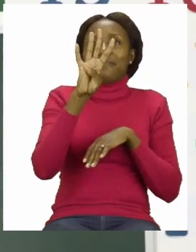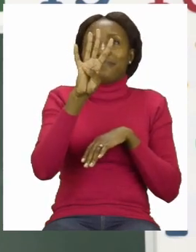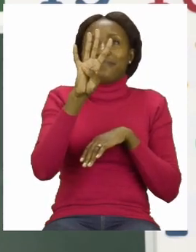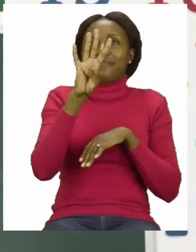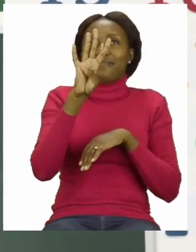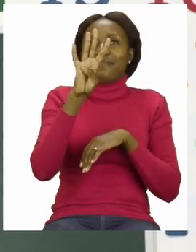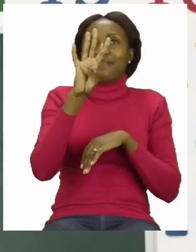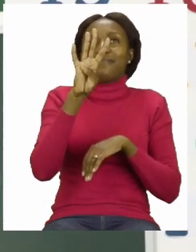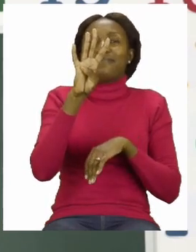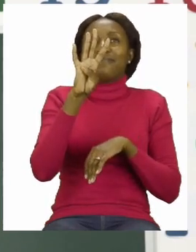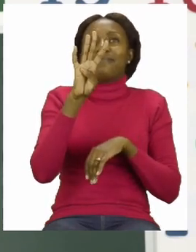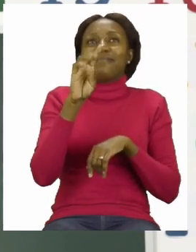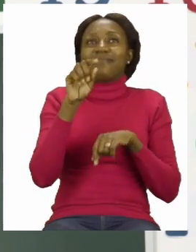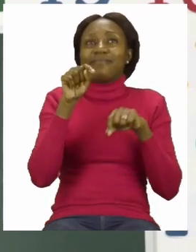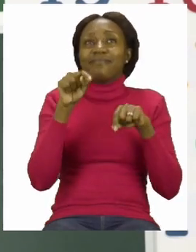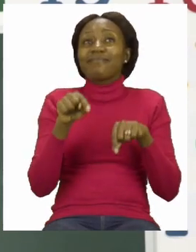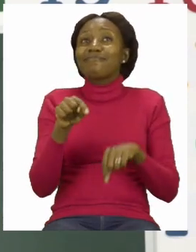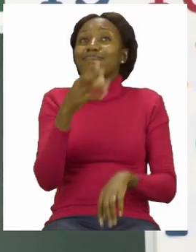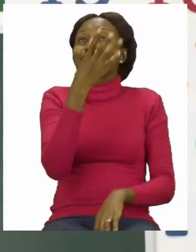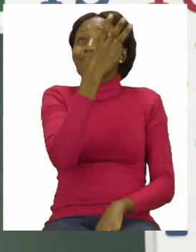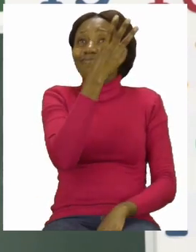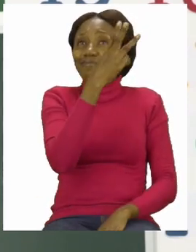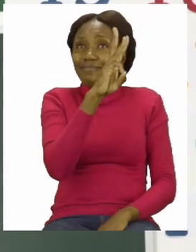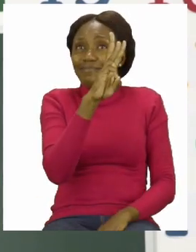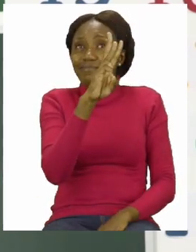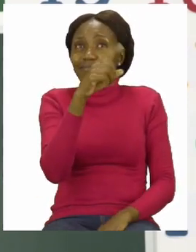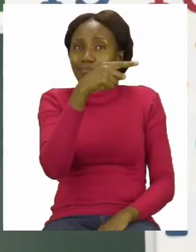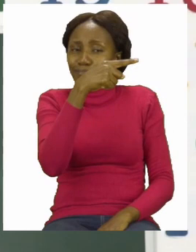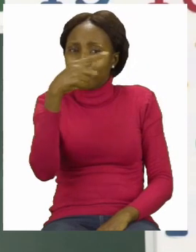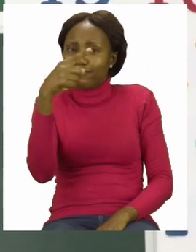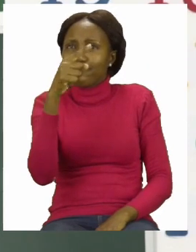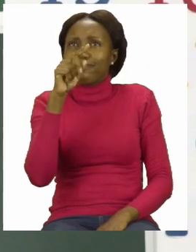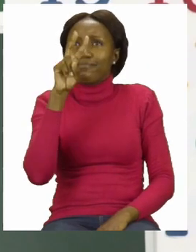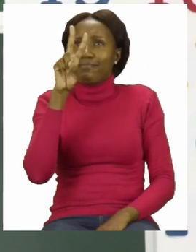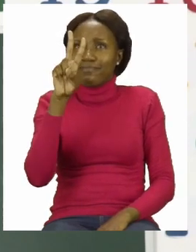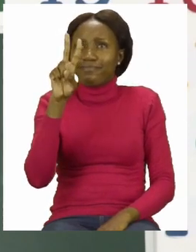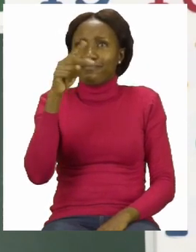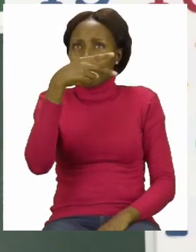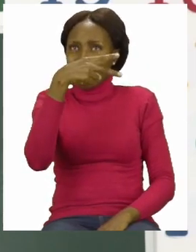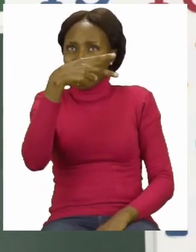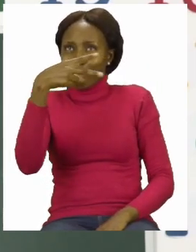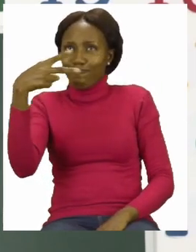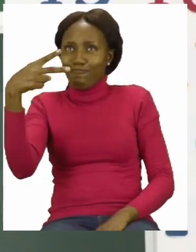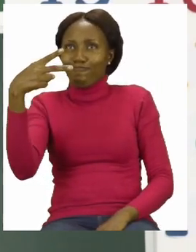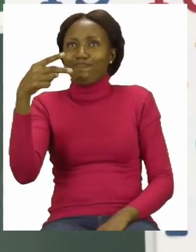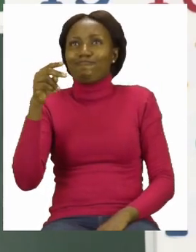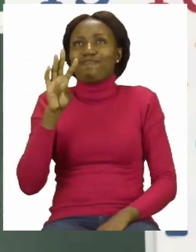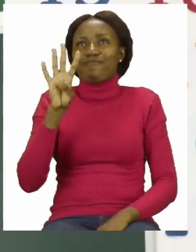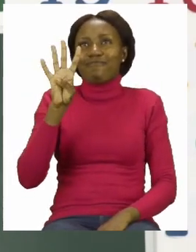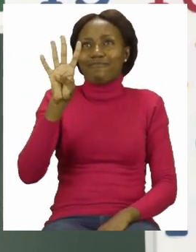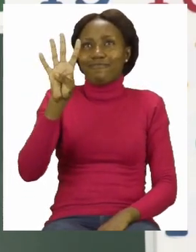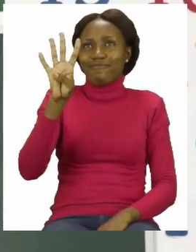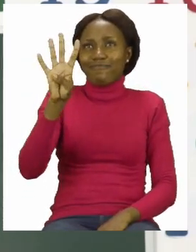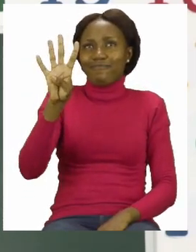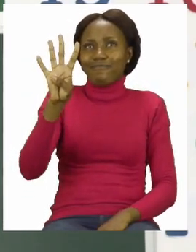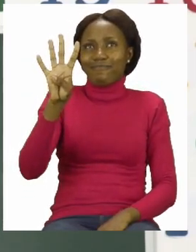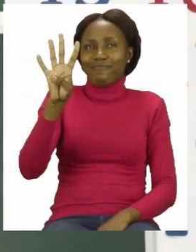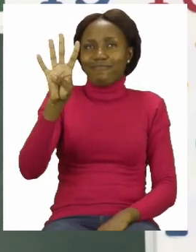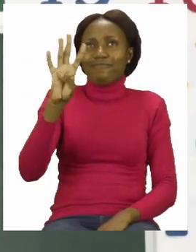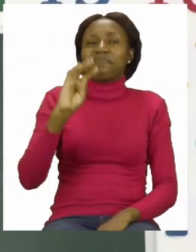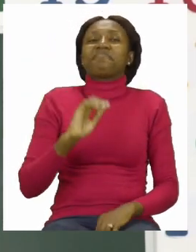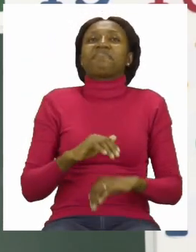4. Now our sum will say 6 minus 2 equals